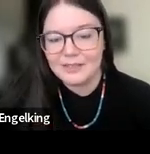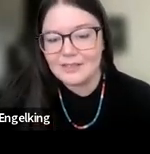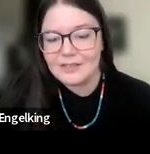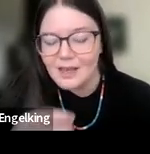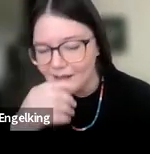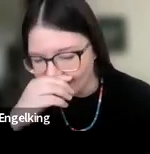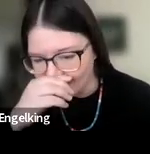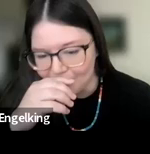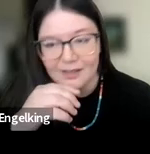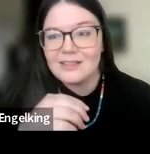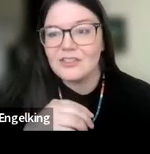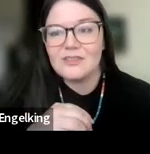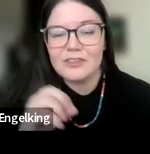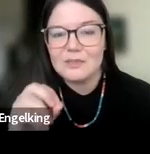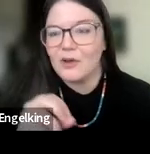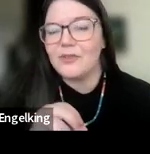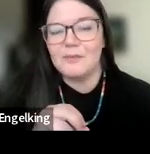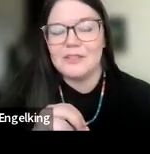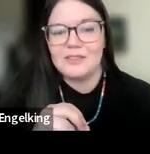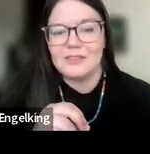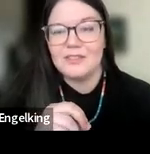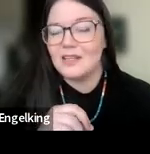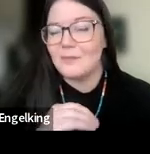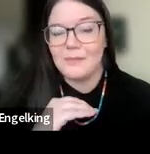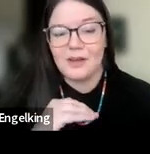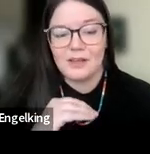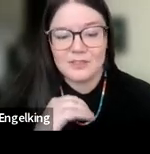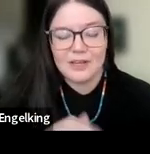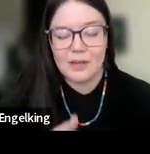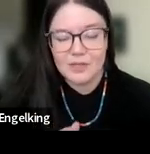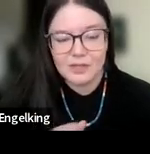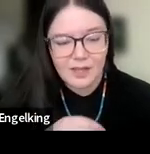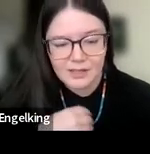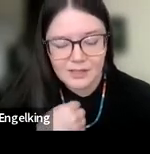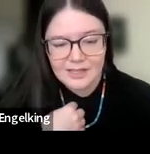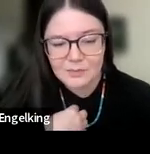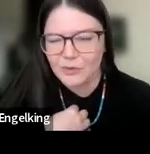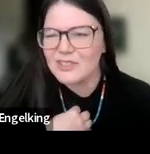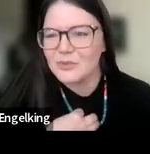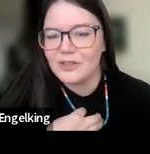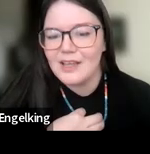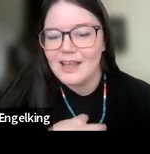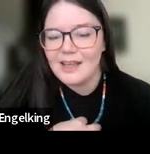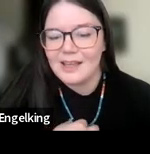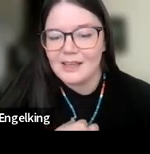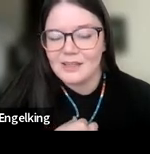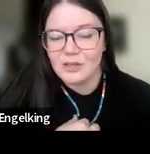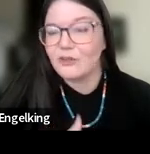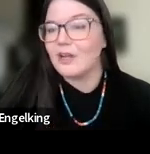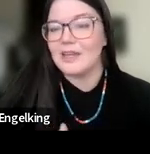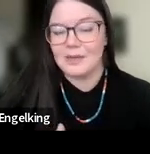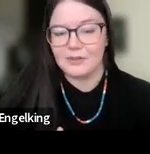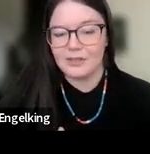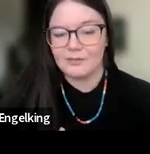our families. It's just a very small thing, but to this day, my grandma attended boarding school, and